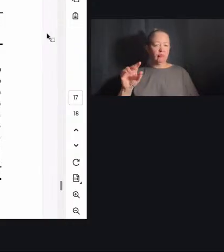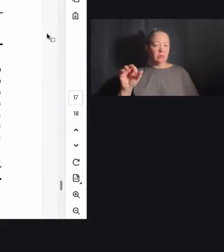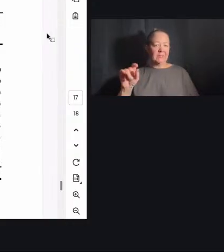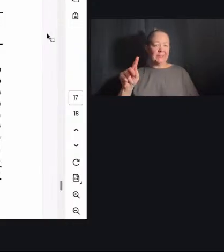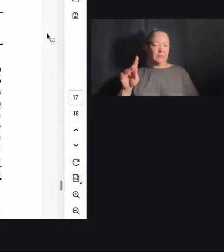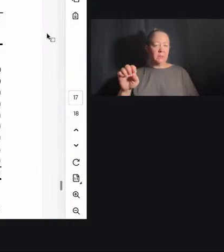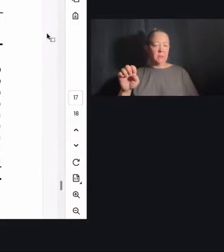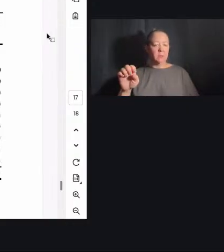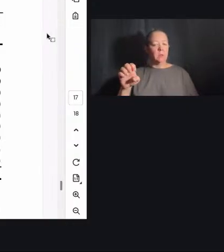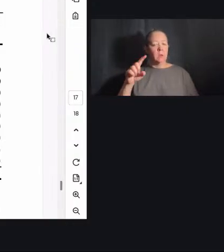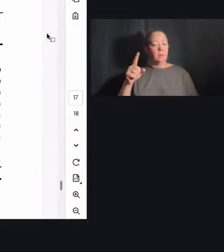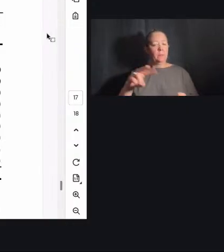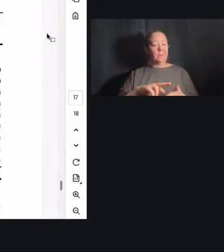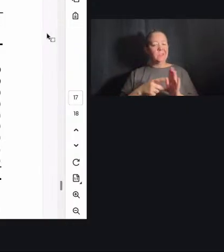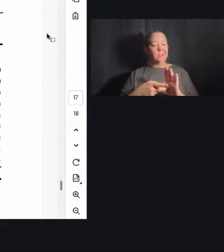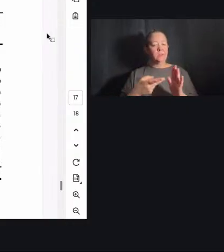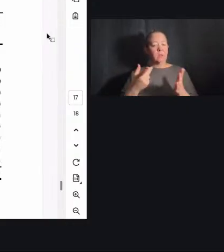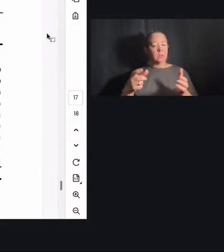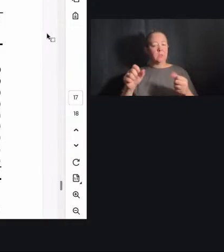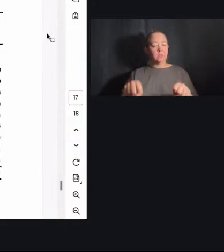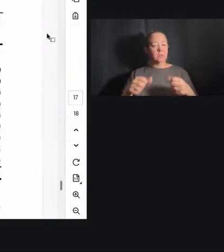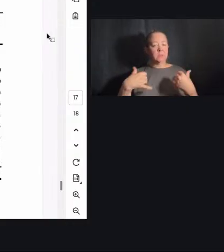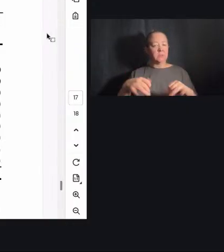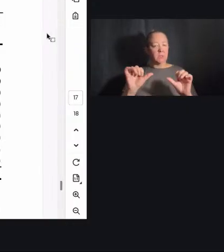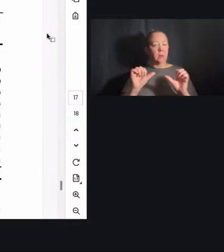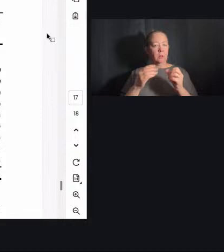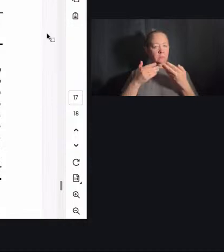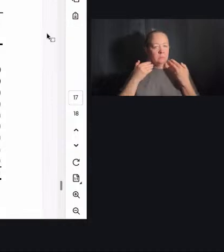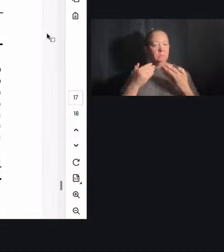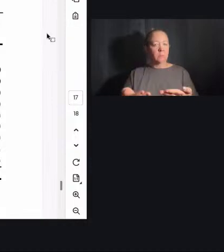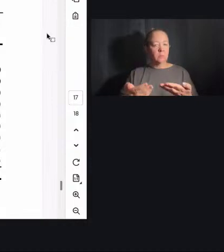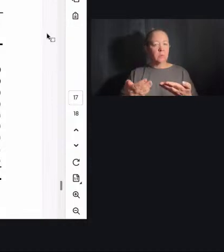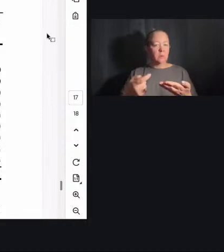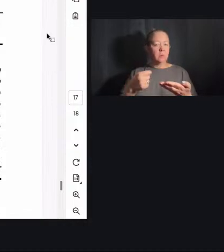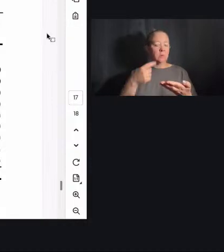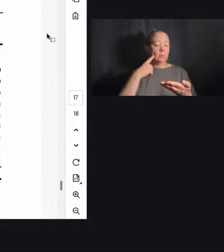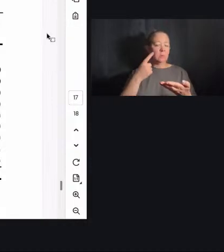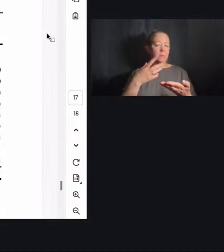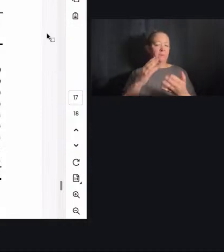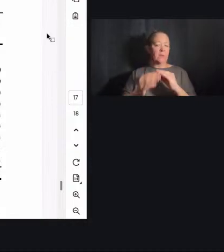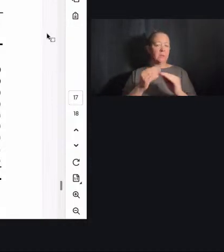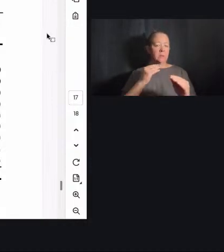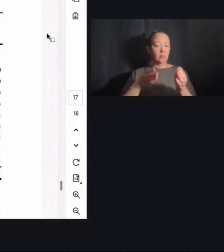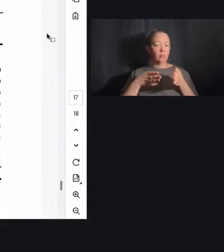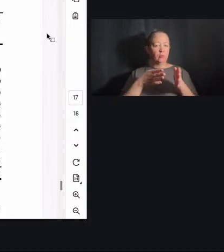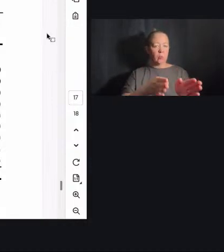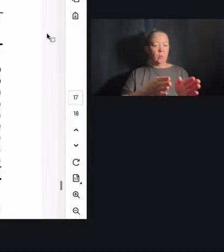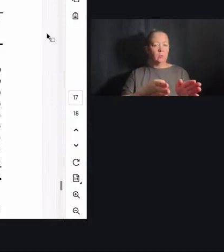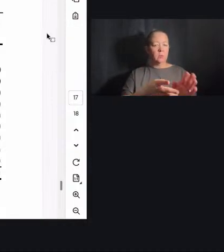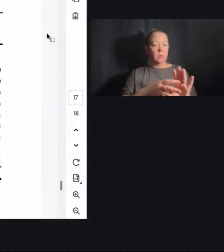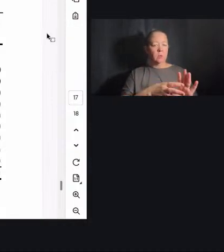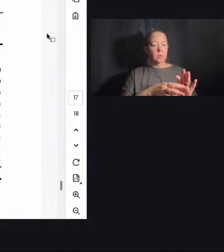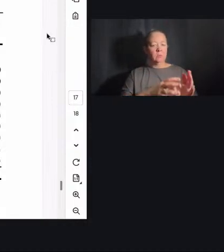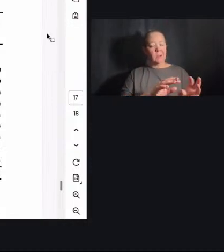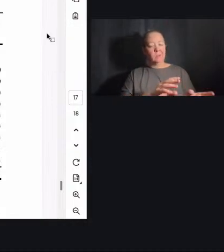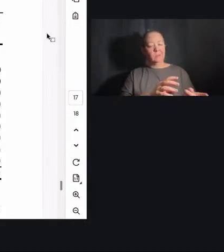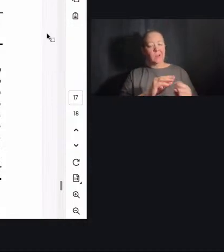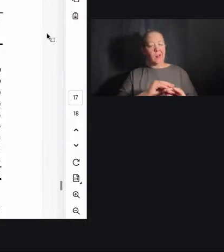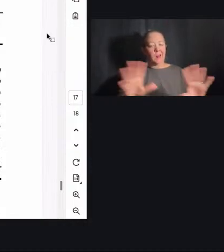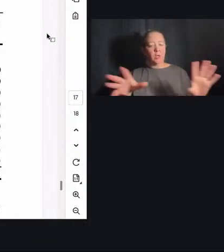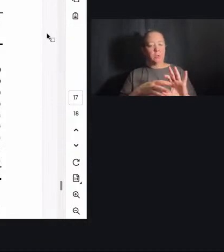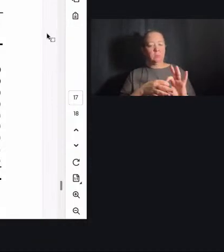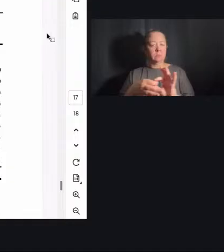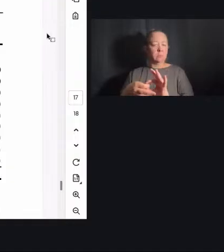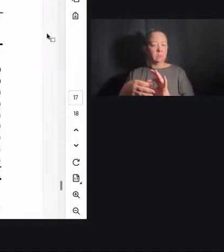care of that and still do the road that clearly aligns with HUR monies. But I think that's the only reduction on